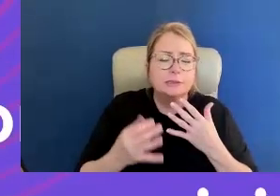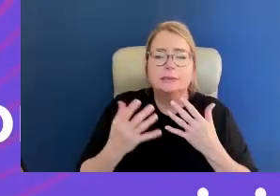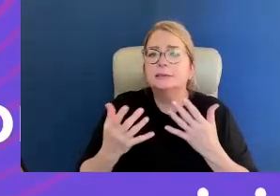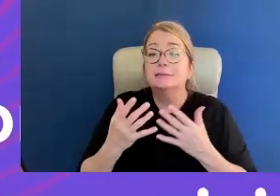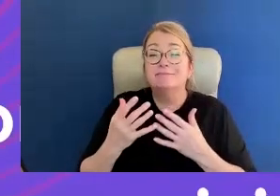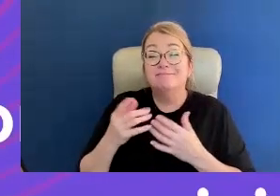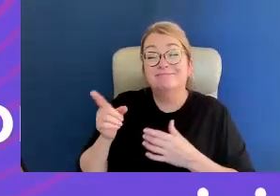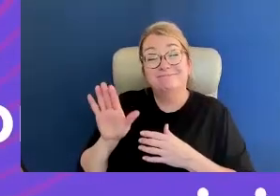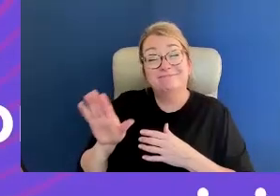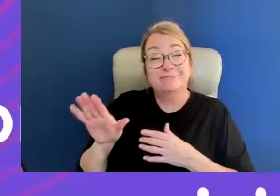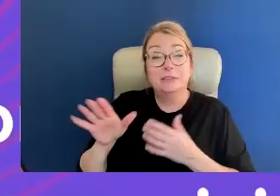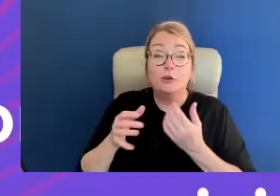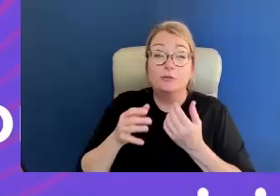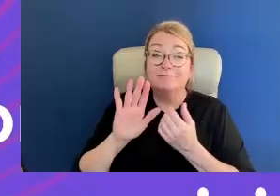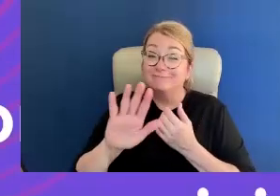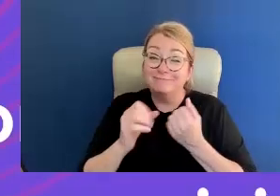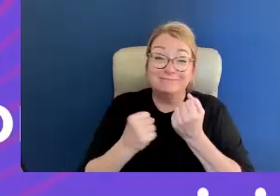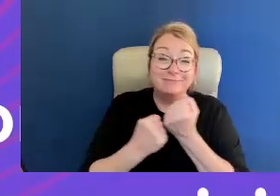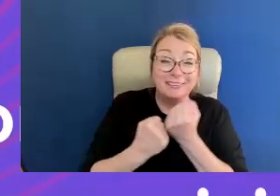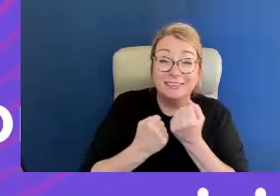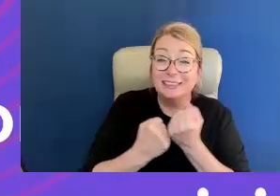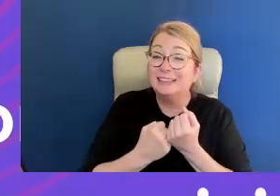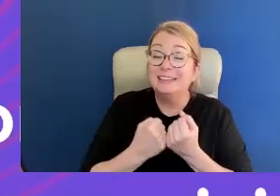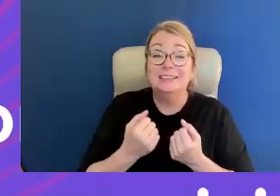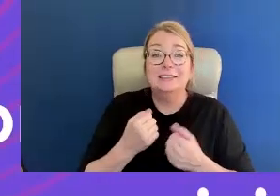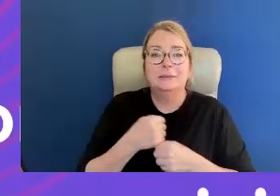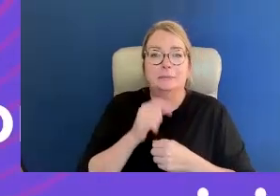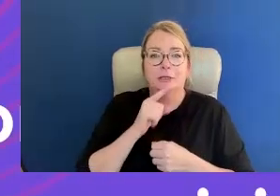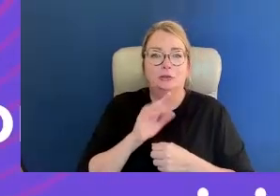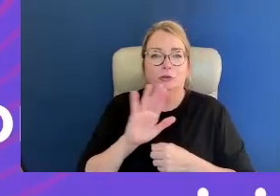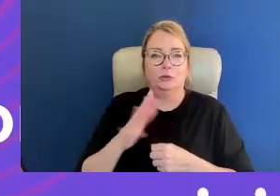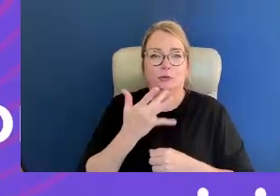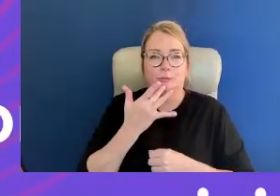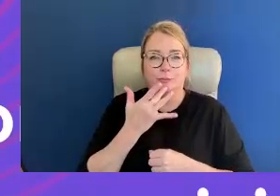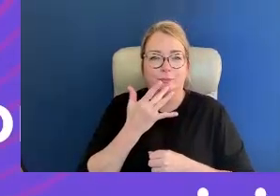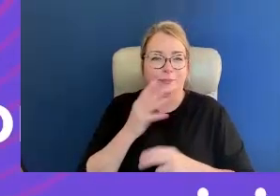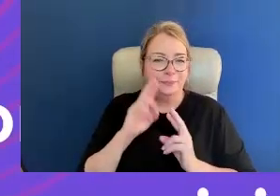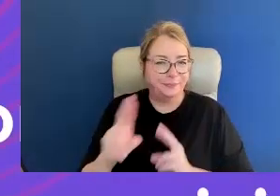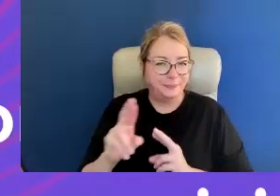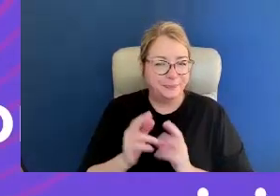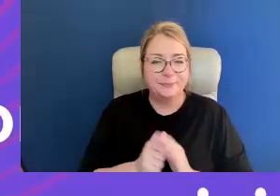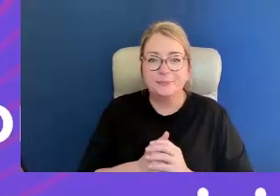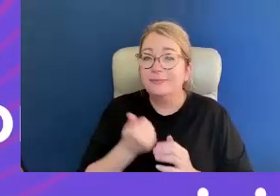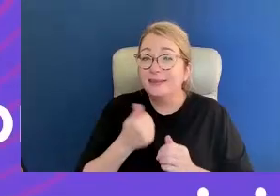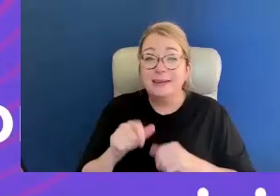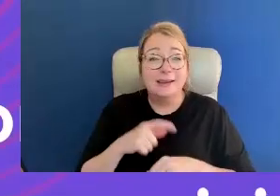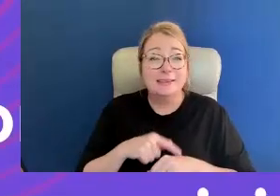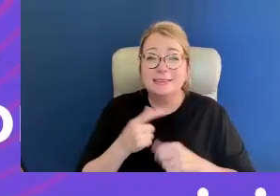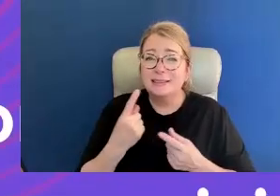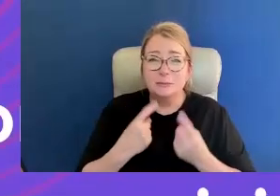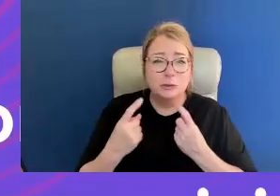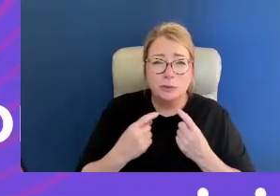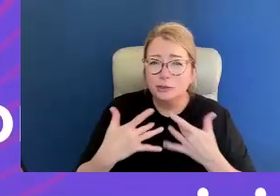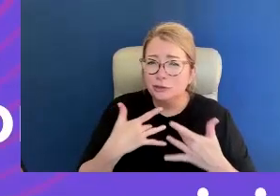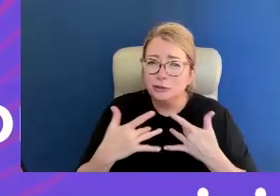your advocate for patient rights. They are going to ensure your preferences are respected. So anytime you have questions,